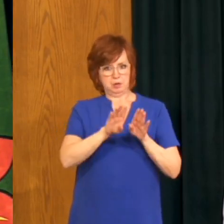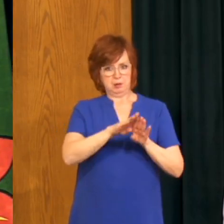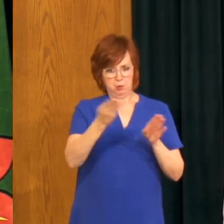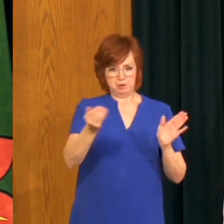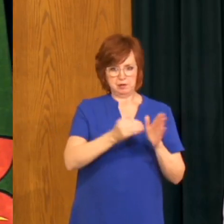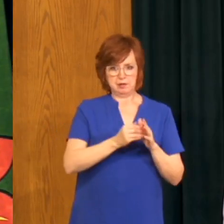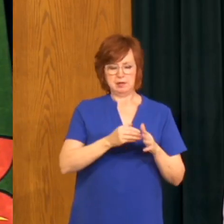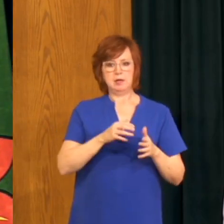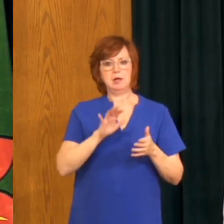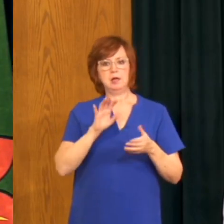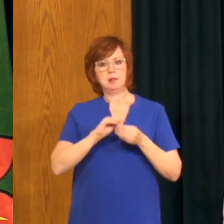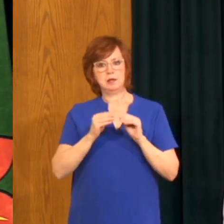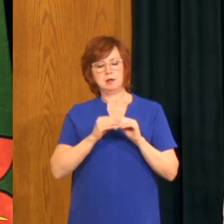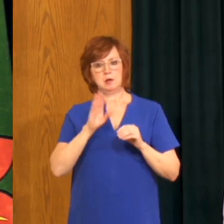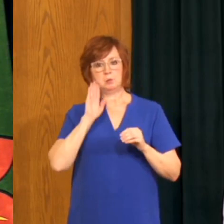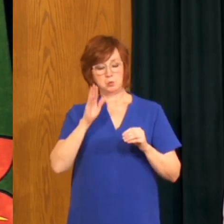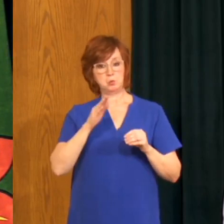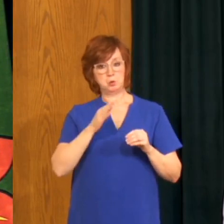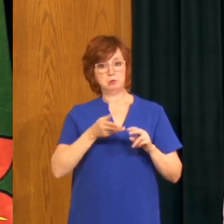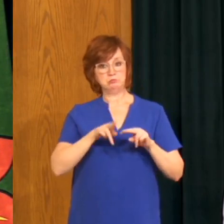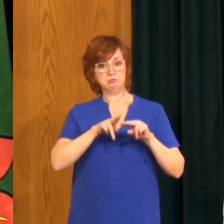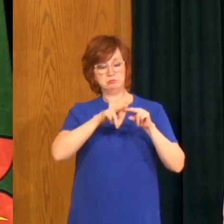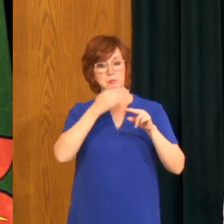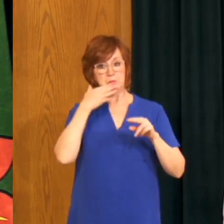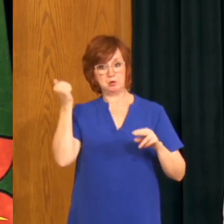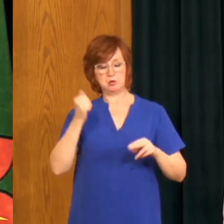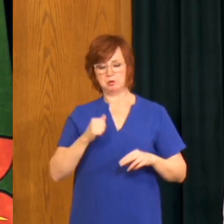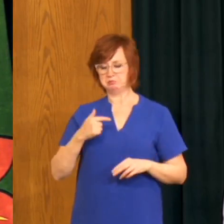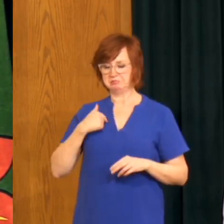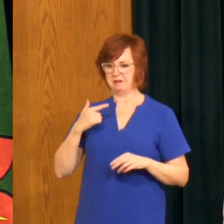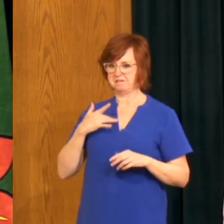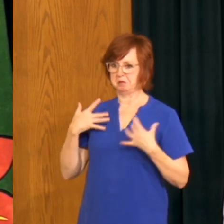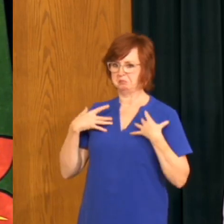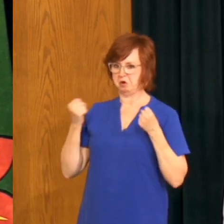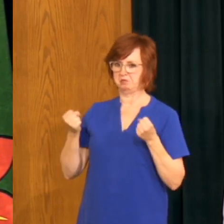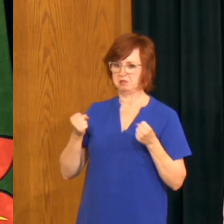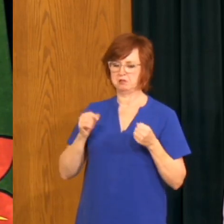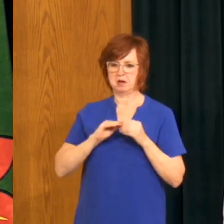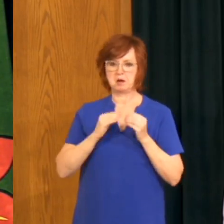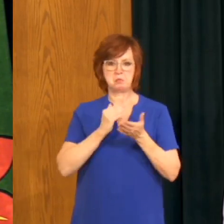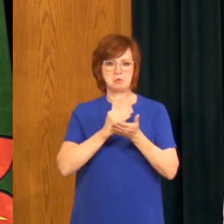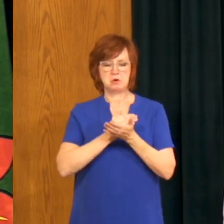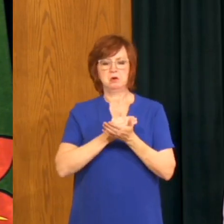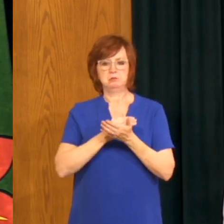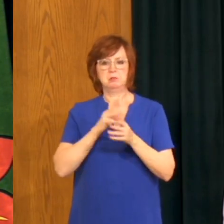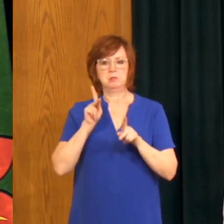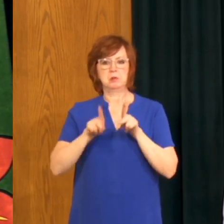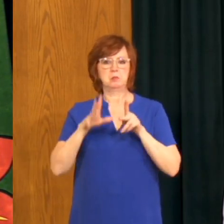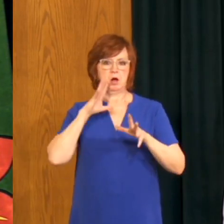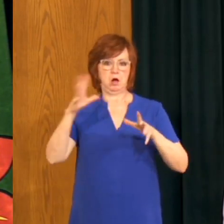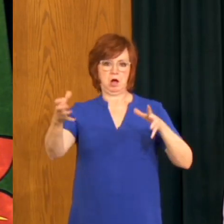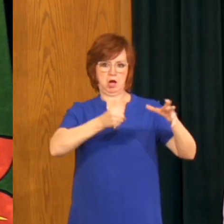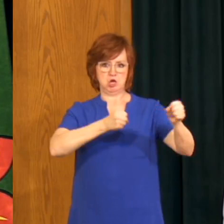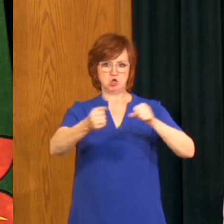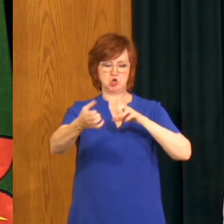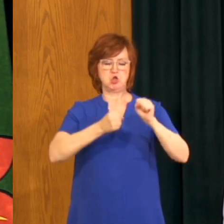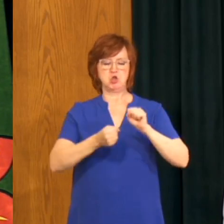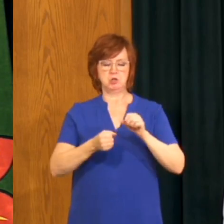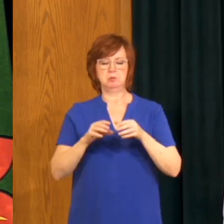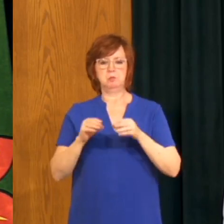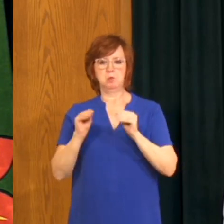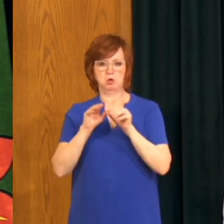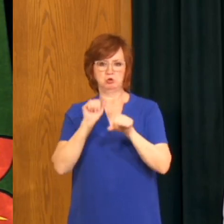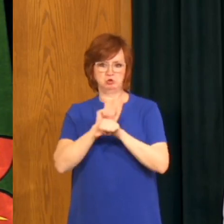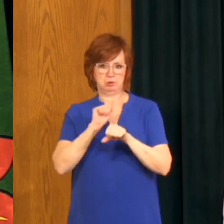will drop and will drop into single digits? I am confident that we are providing every opportunity for success when